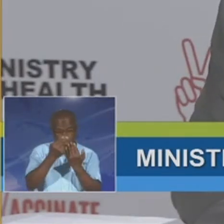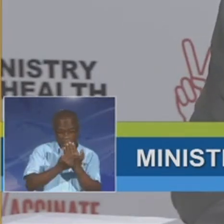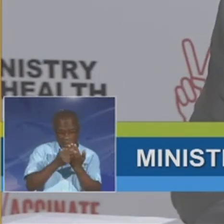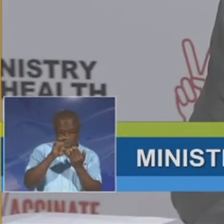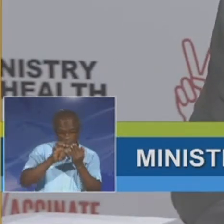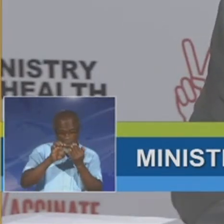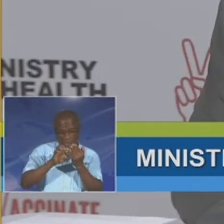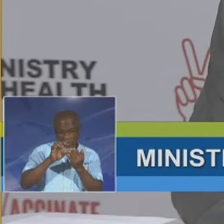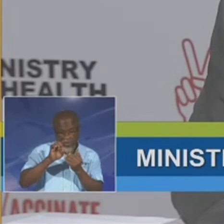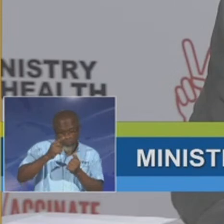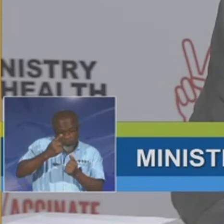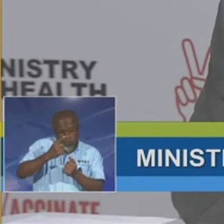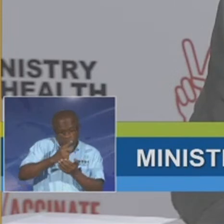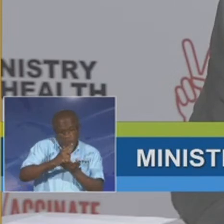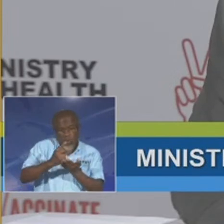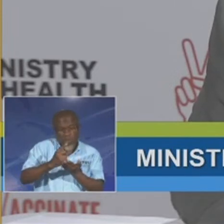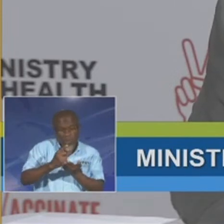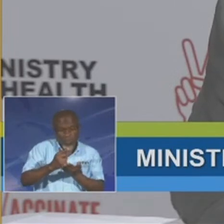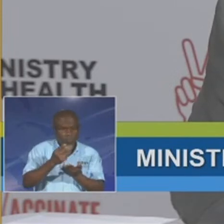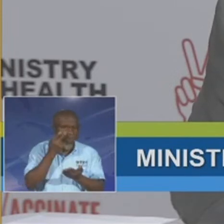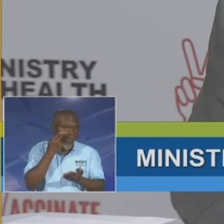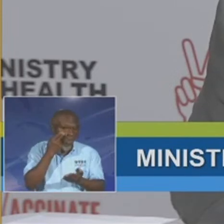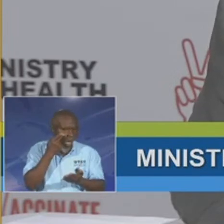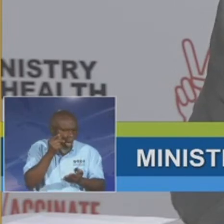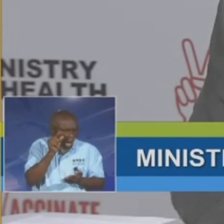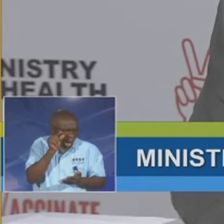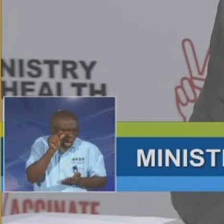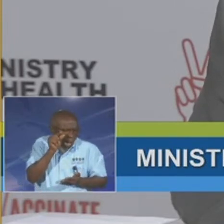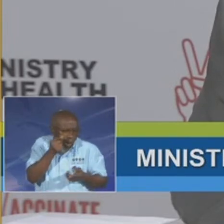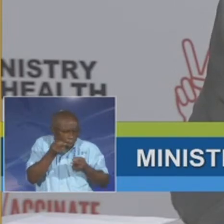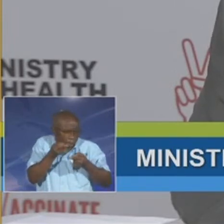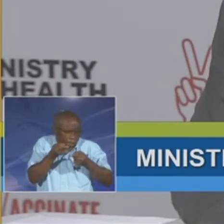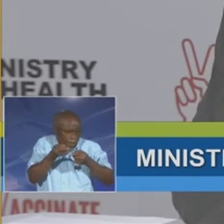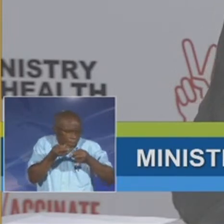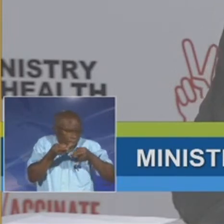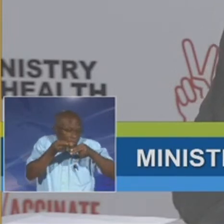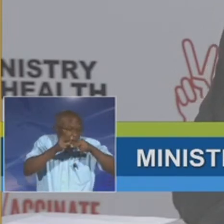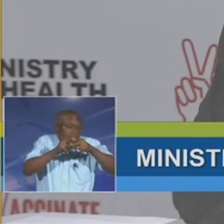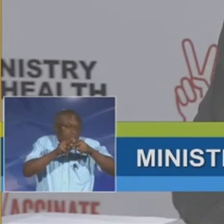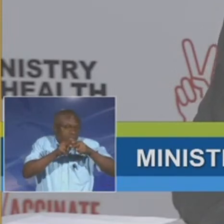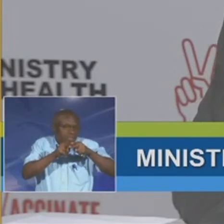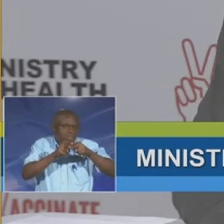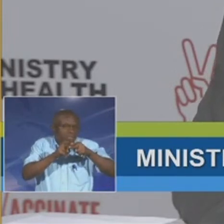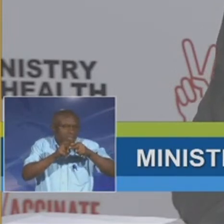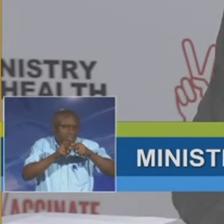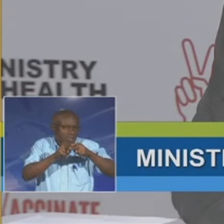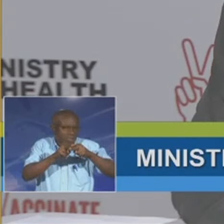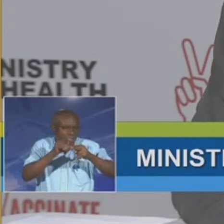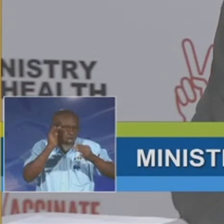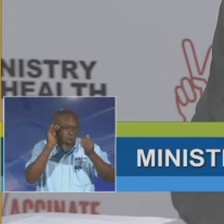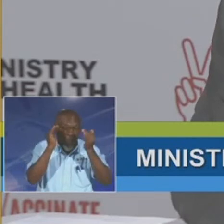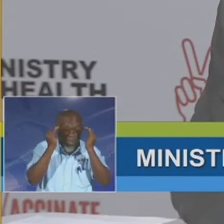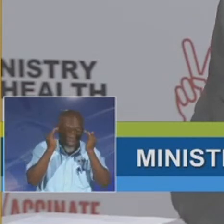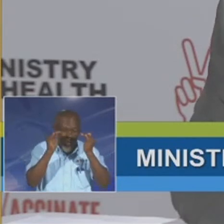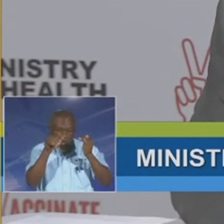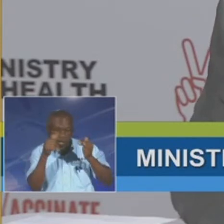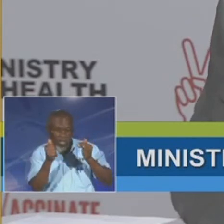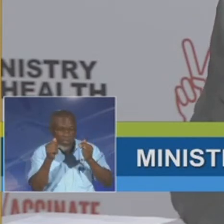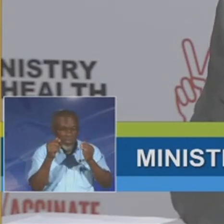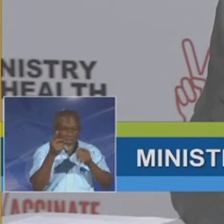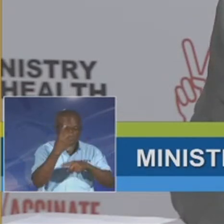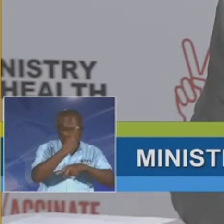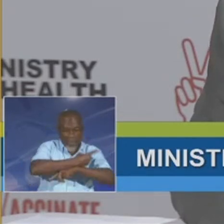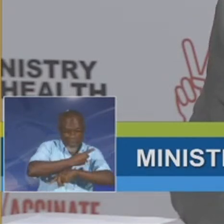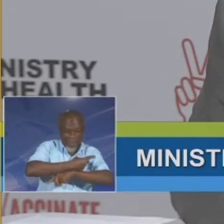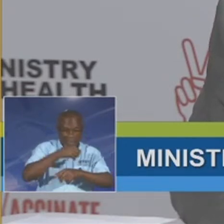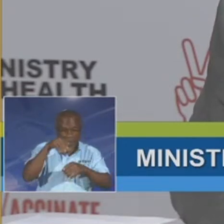March, there was a bit of a peak that was higher than the other days in March. That's the epidemic curve. Just